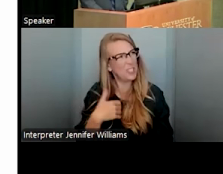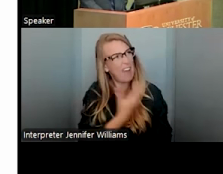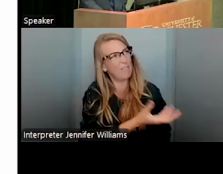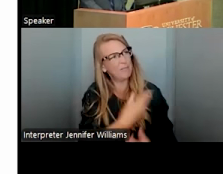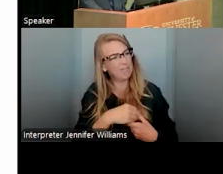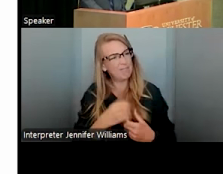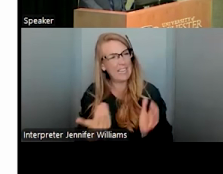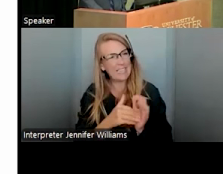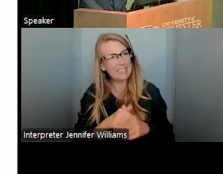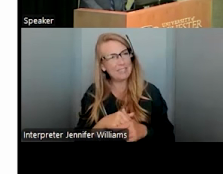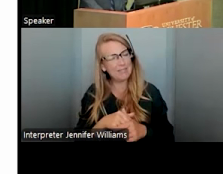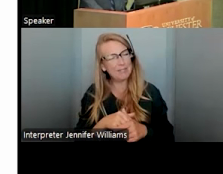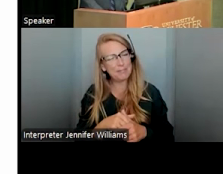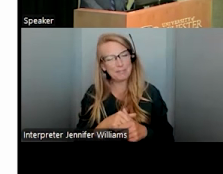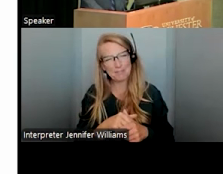probably.